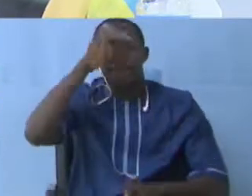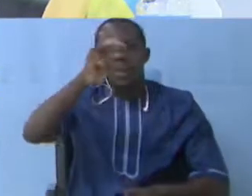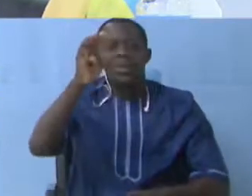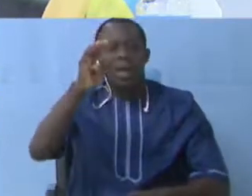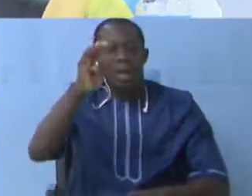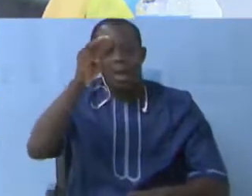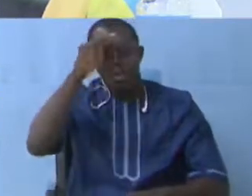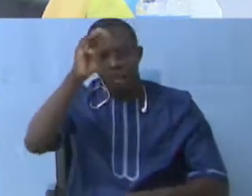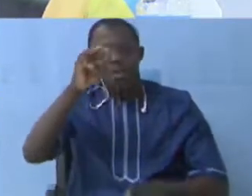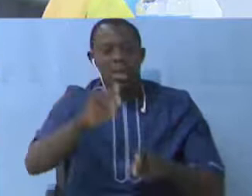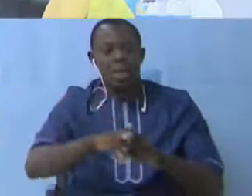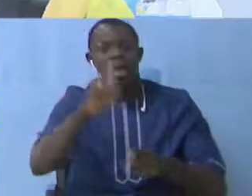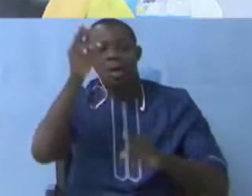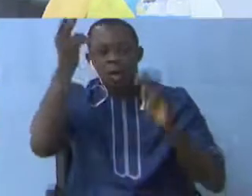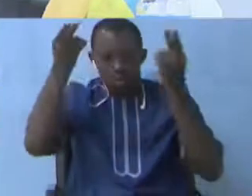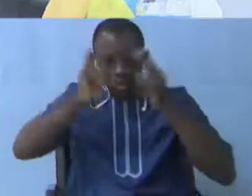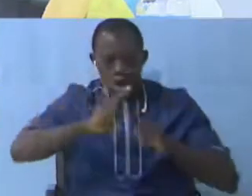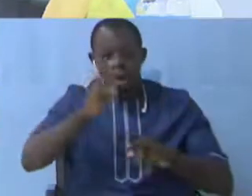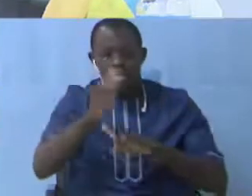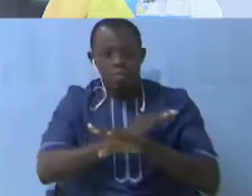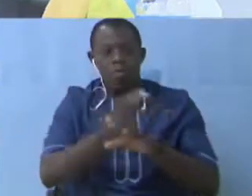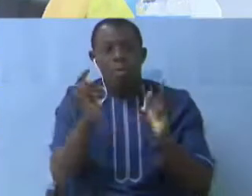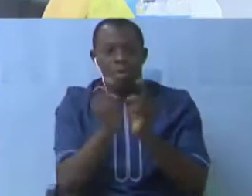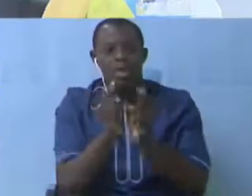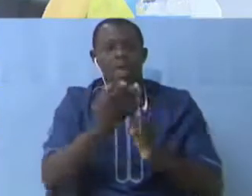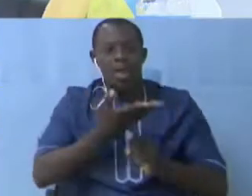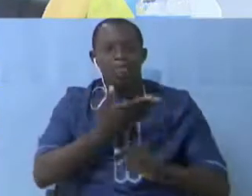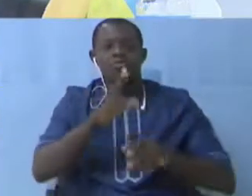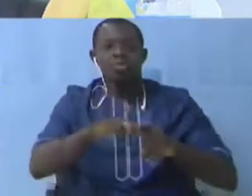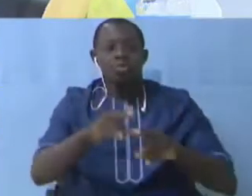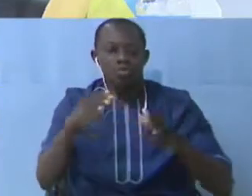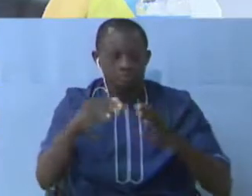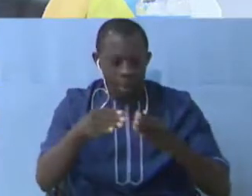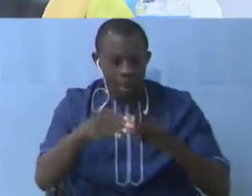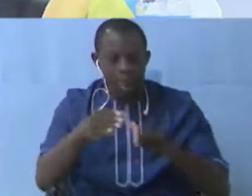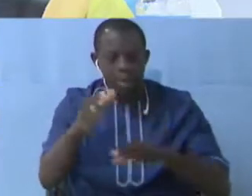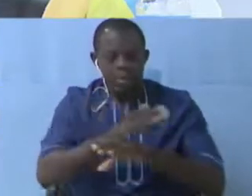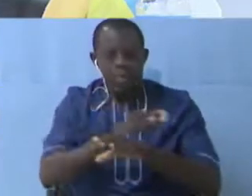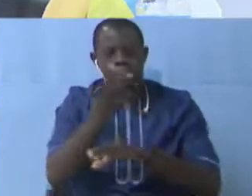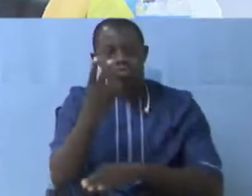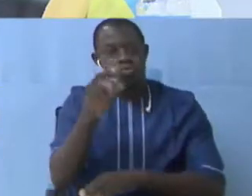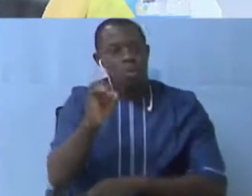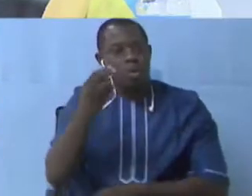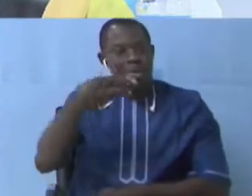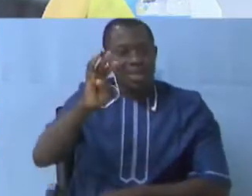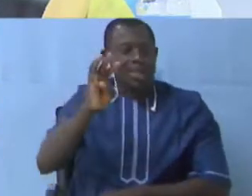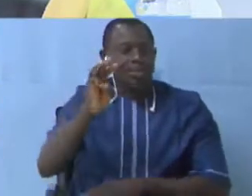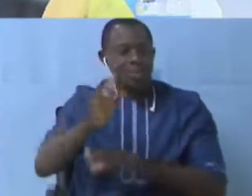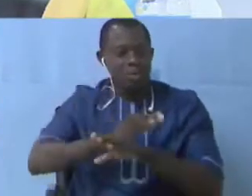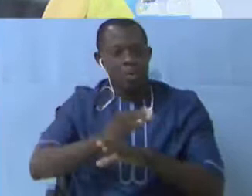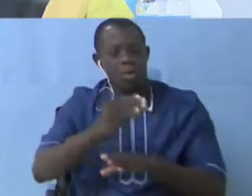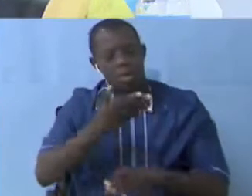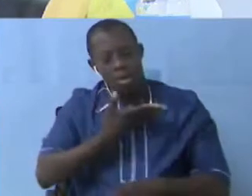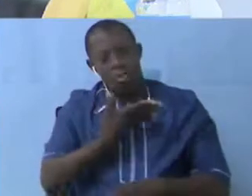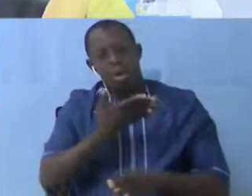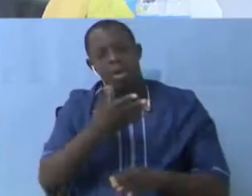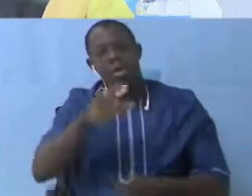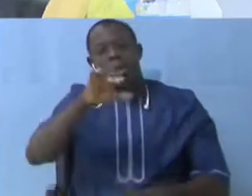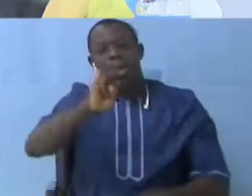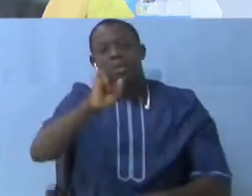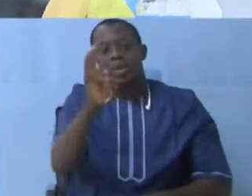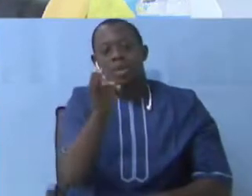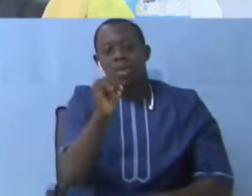atum 2013 daal dinañu seq jotaay ak ki nga xam ne moo nekkoon ministre bi saytu wàlli loi bi fii ci réew mi di Cheikh Tidiane